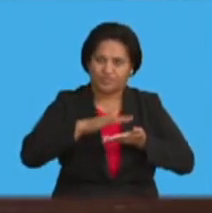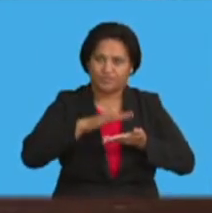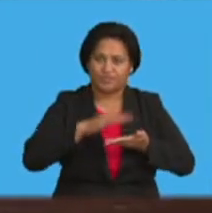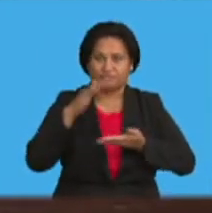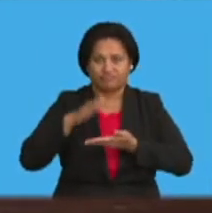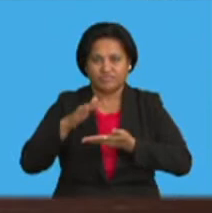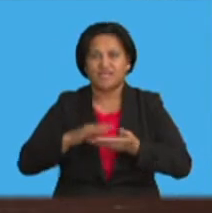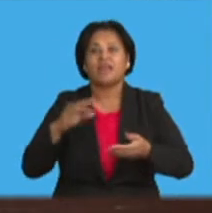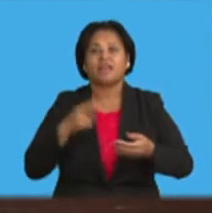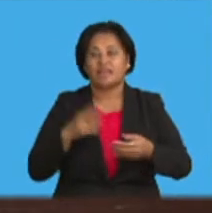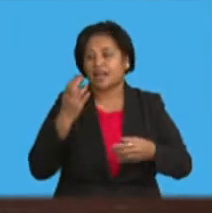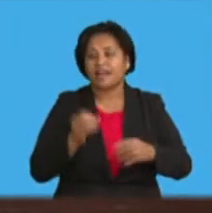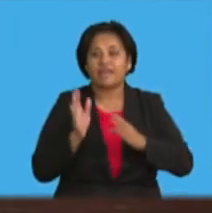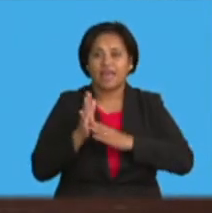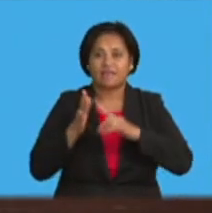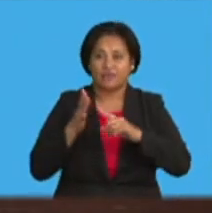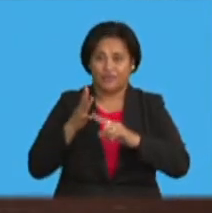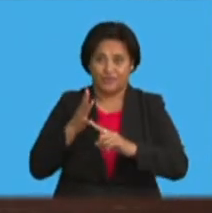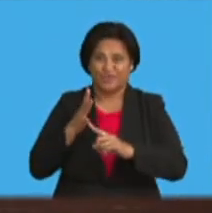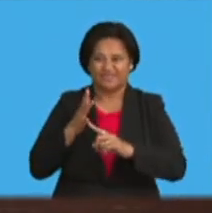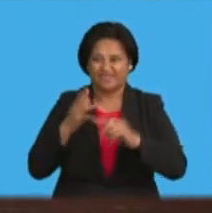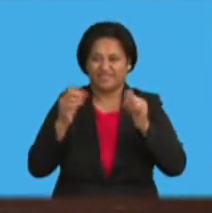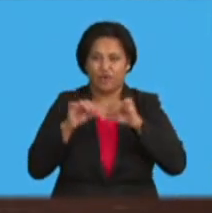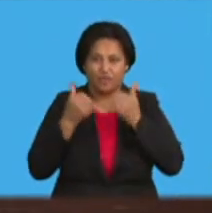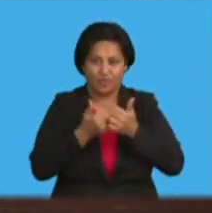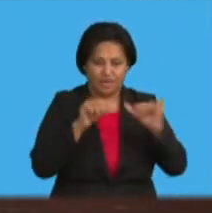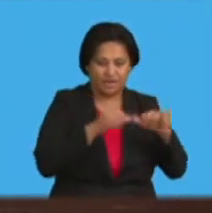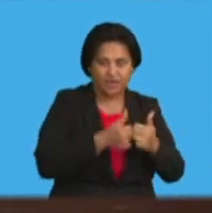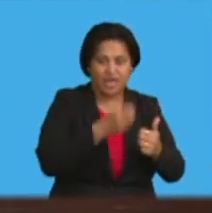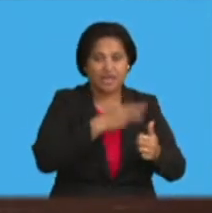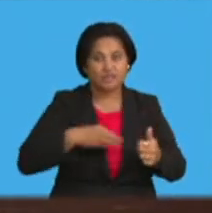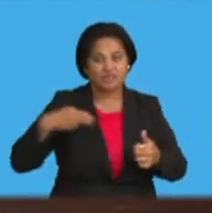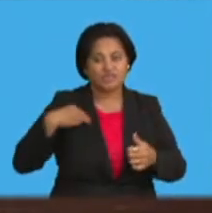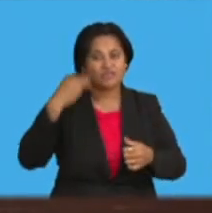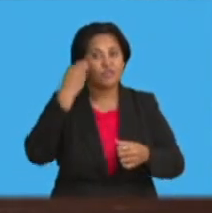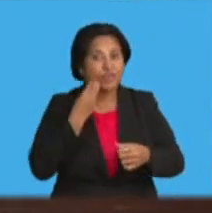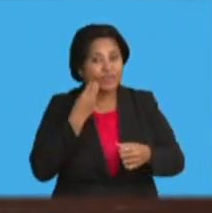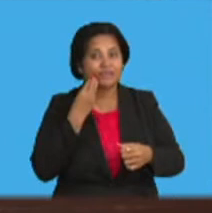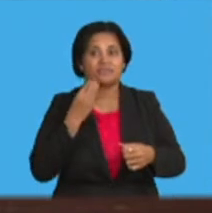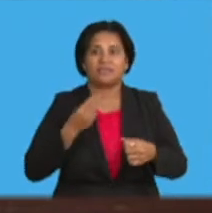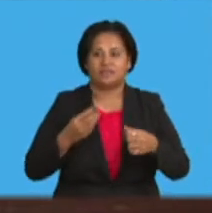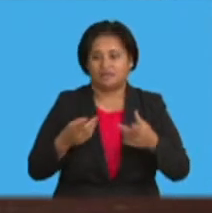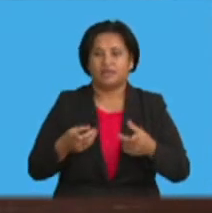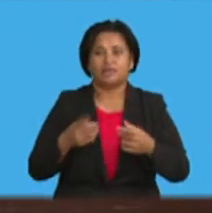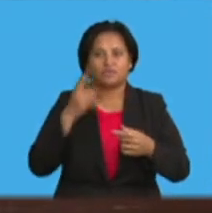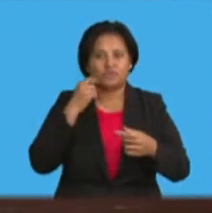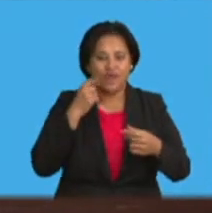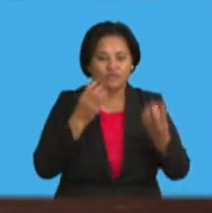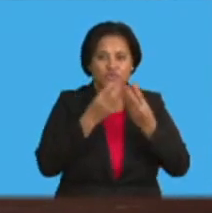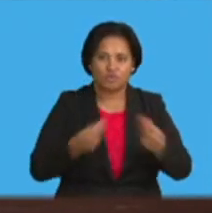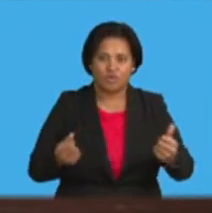of understanding, MOU or MOU, with the Ministry of Women, Children and Poverty Alleviation to tackle the issue of